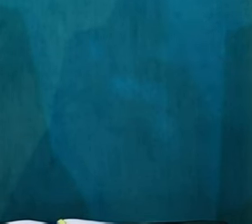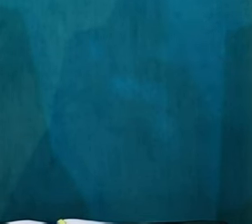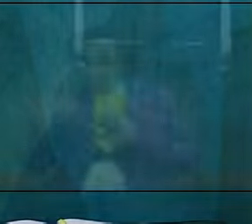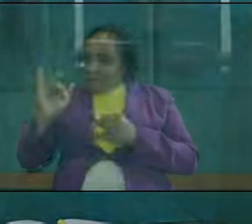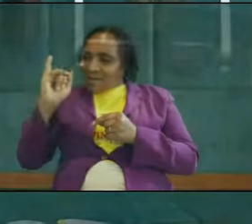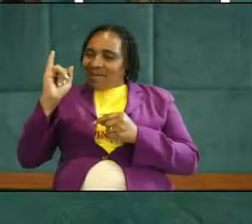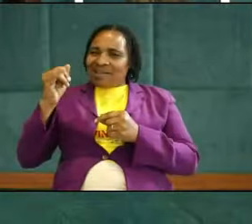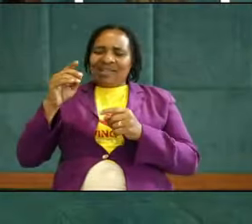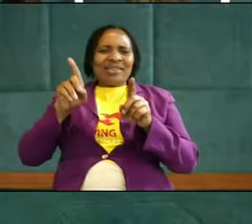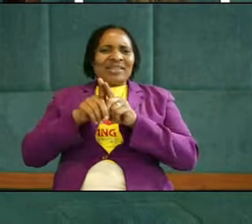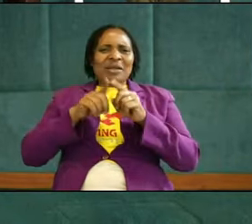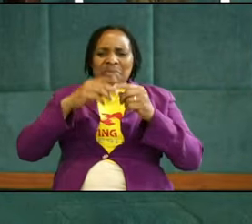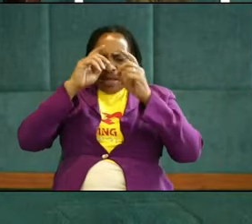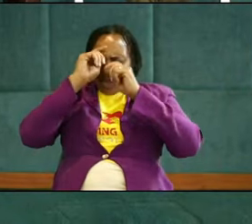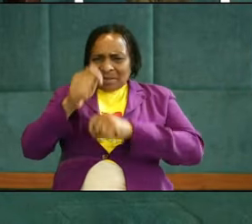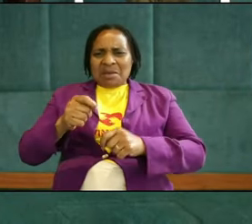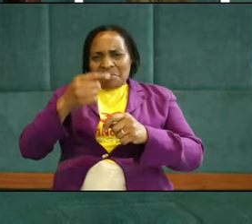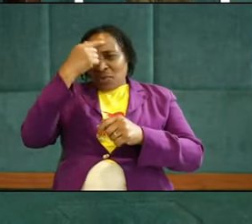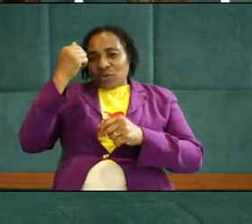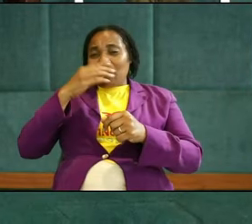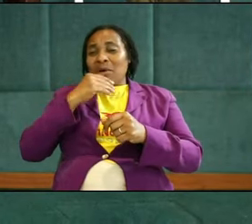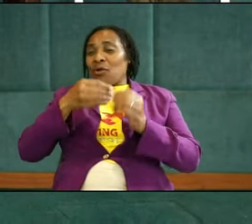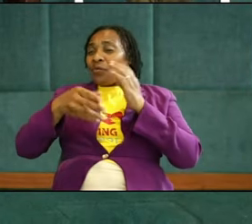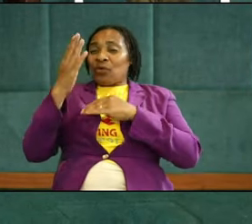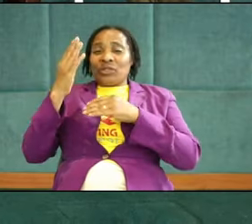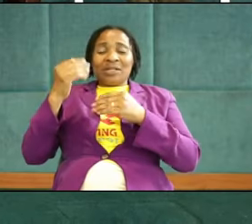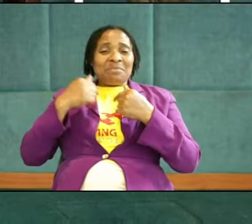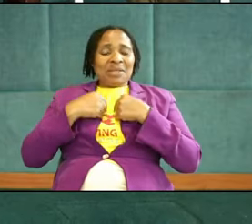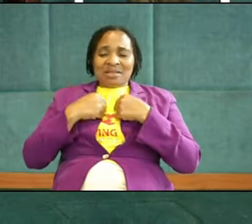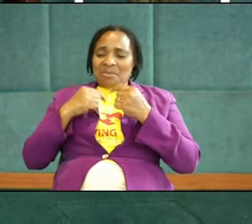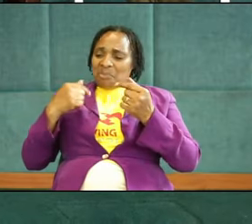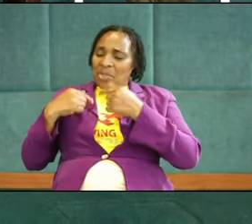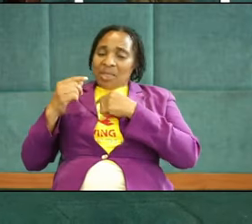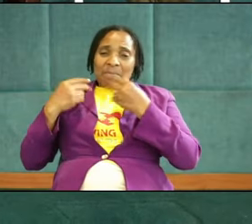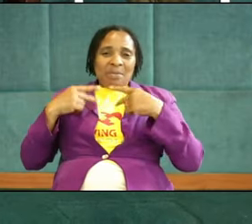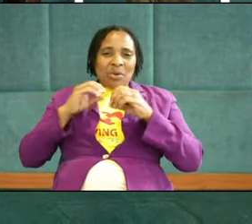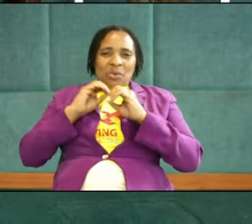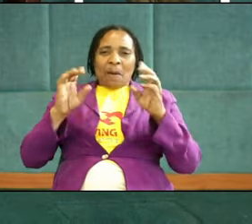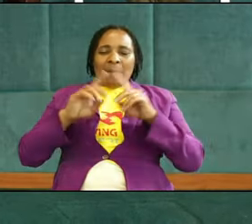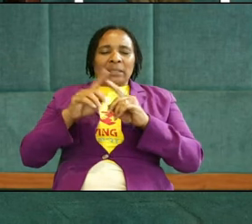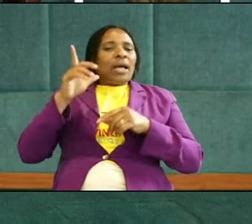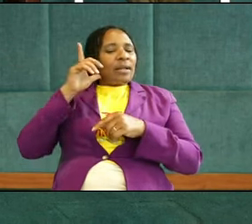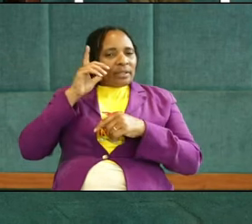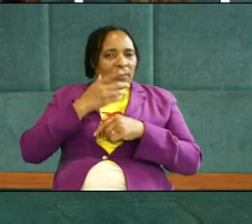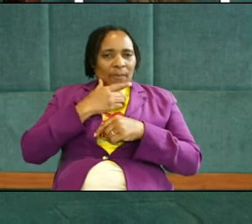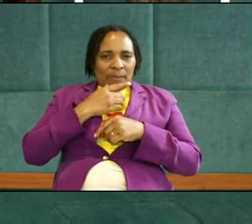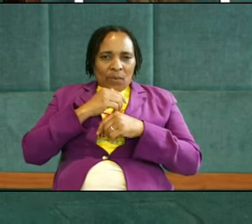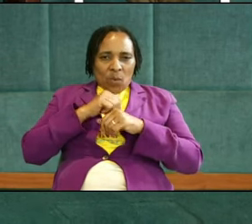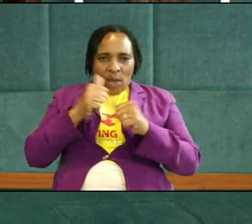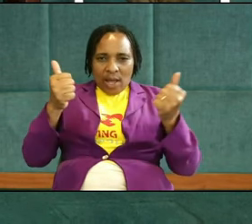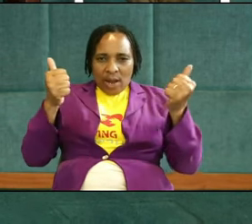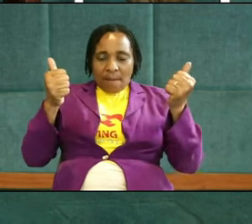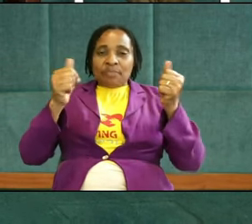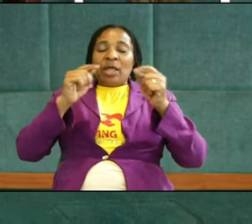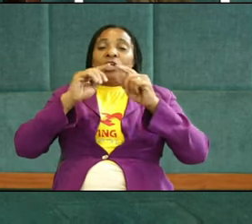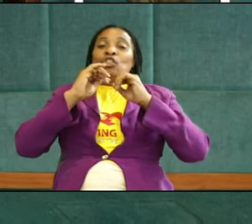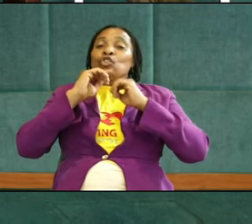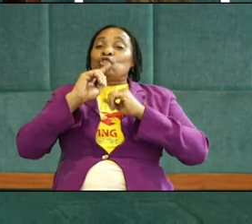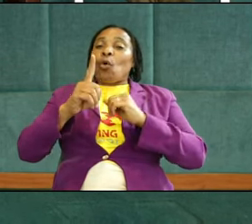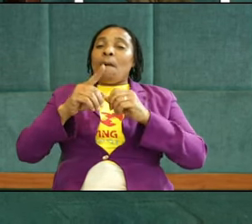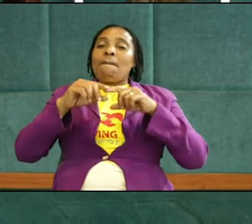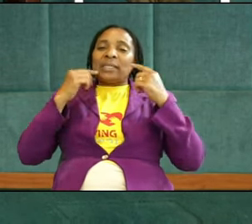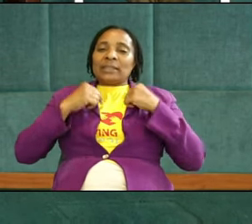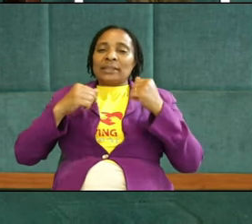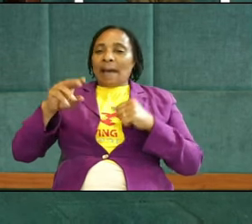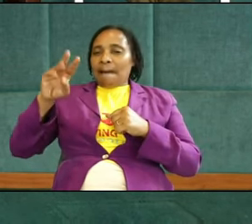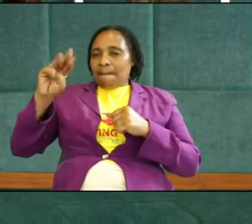I respect you because you're a man of God, and you do not bother other people, so I will listen to you." And so Pastor Mikhail sat